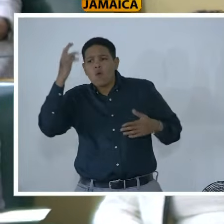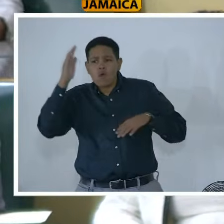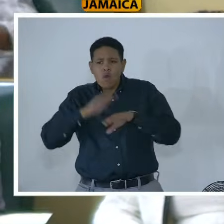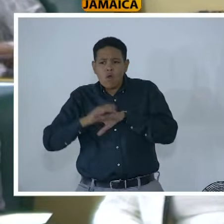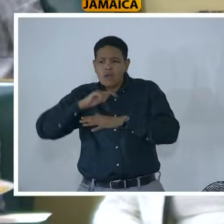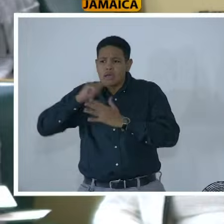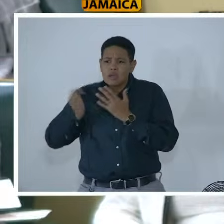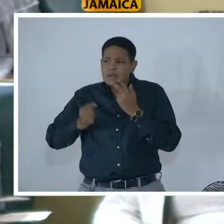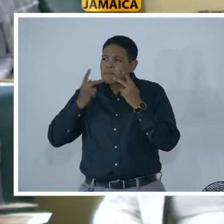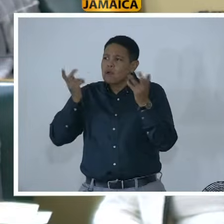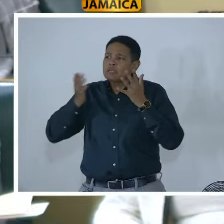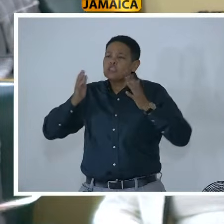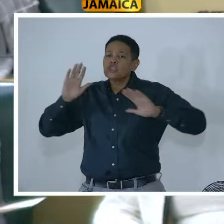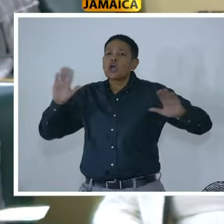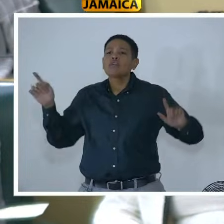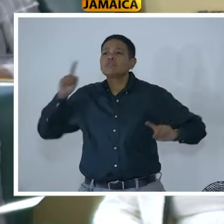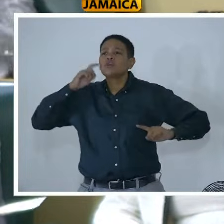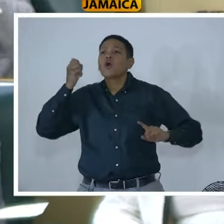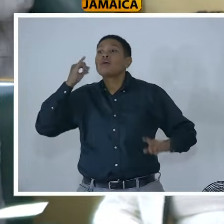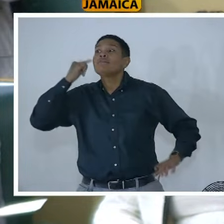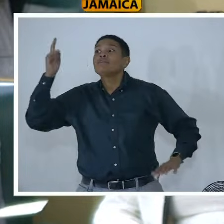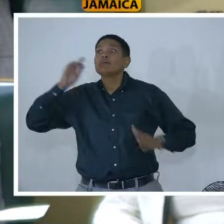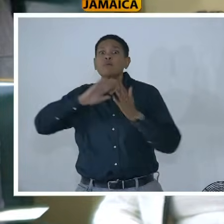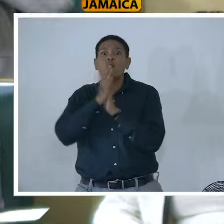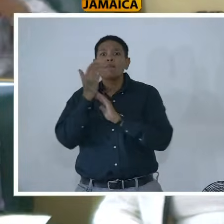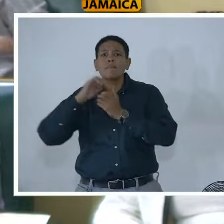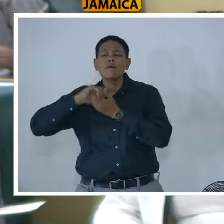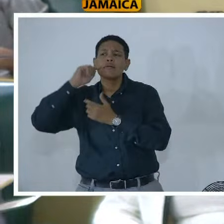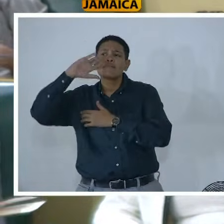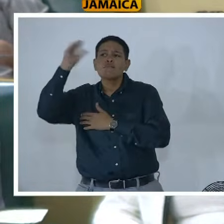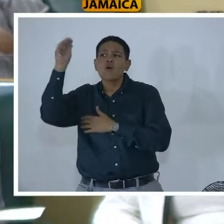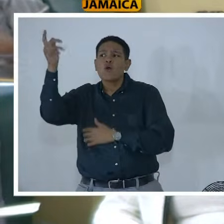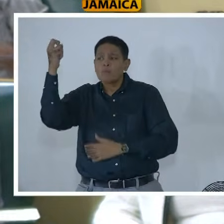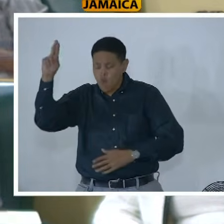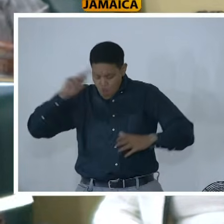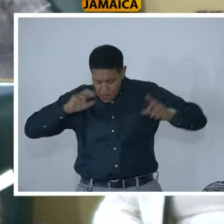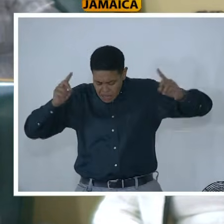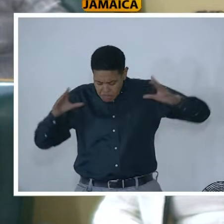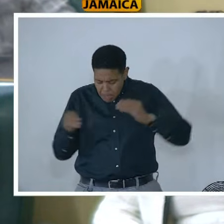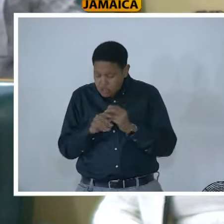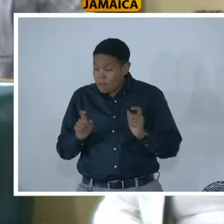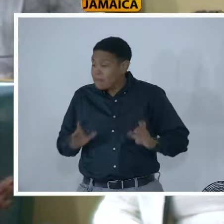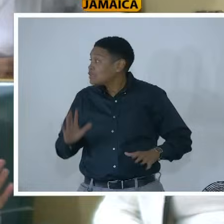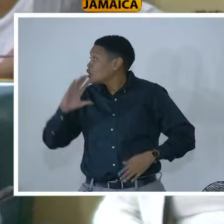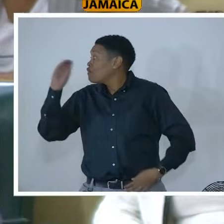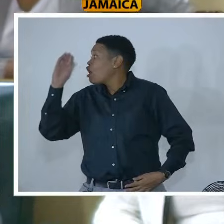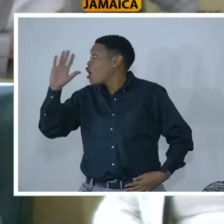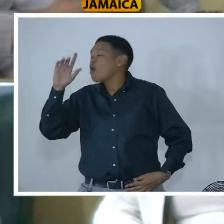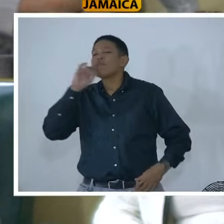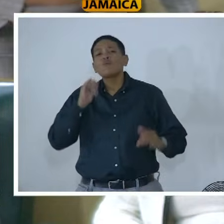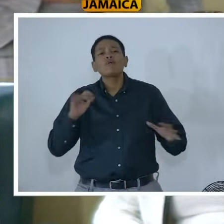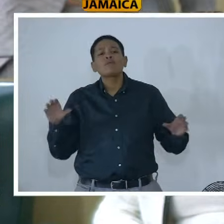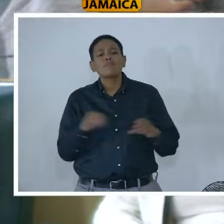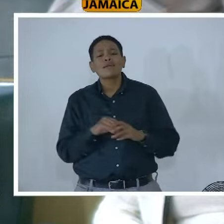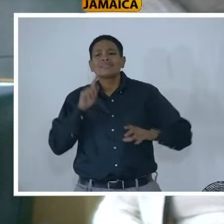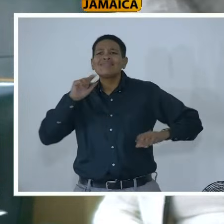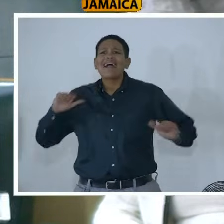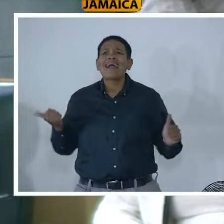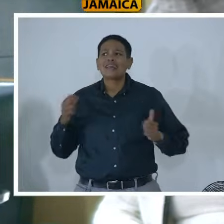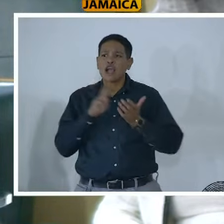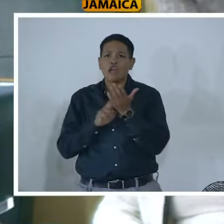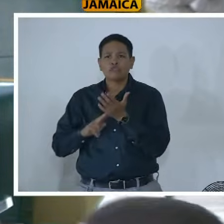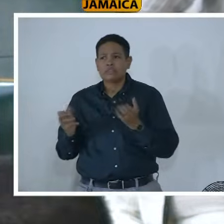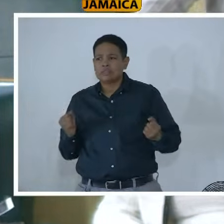of the public service, or if he becomes a partner in a firm or a director or manager of a company which is a party to any such